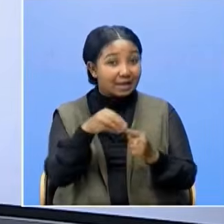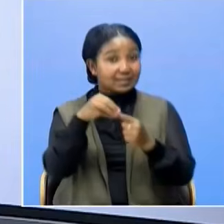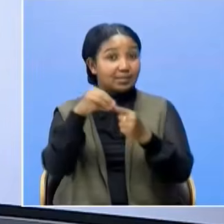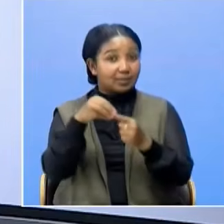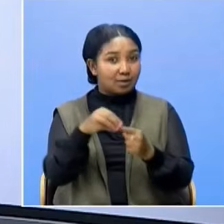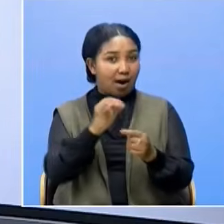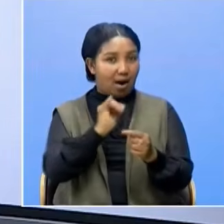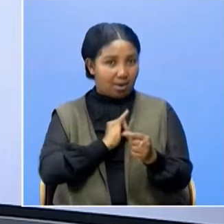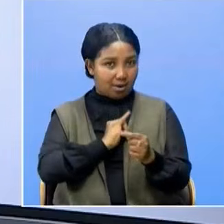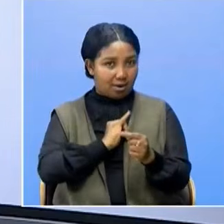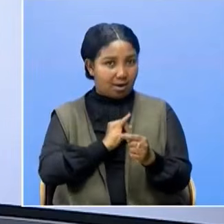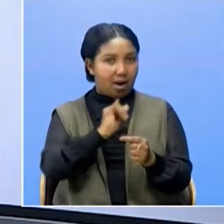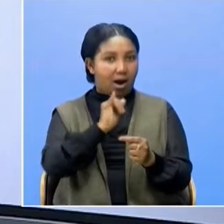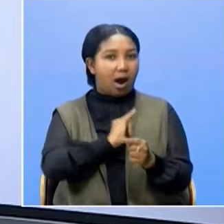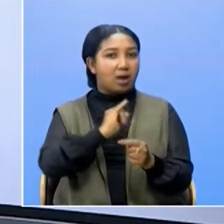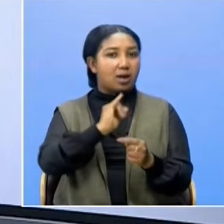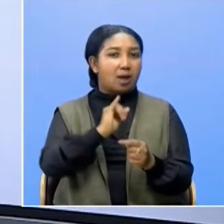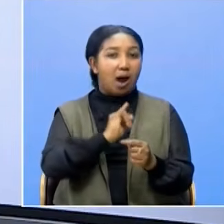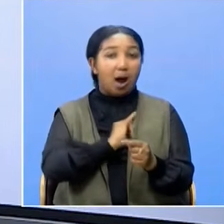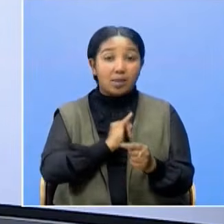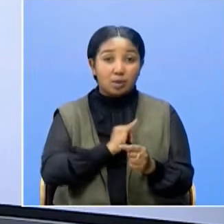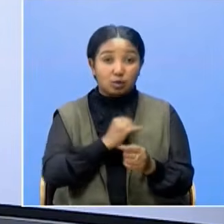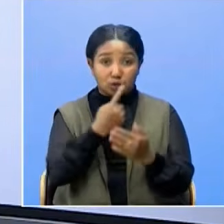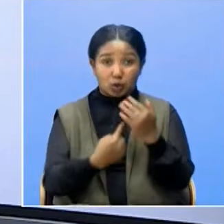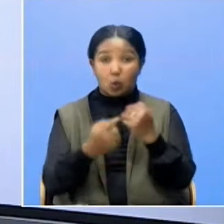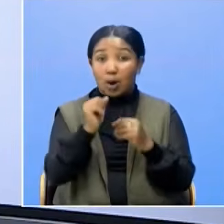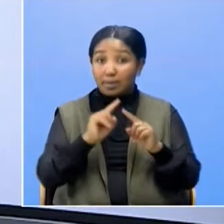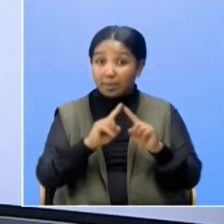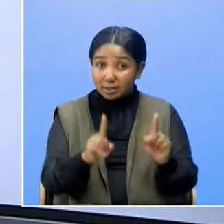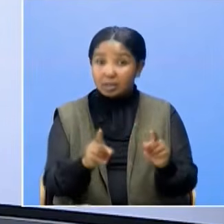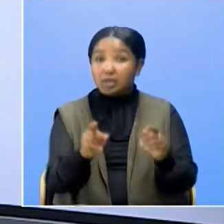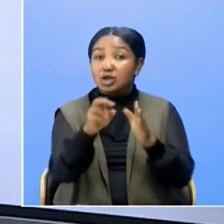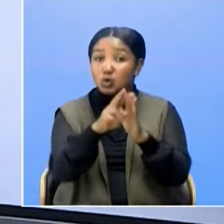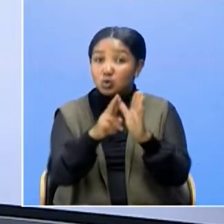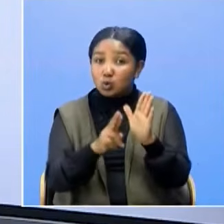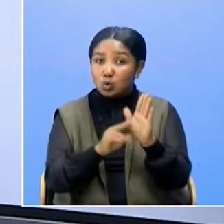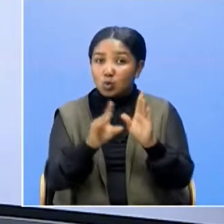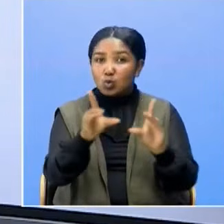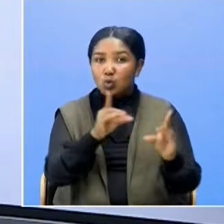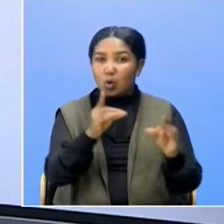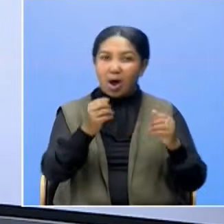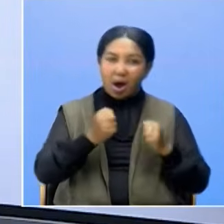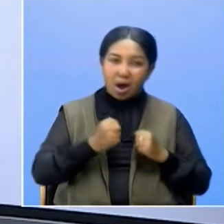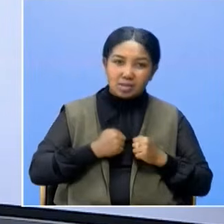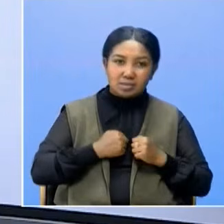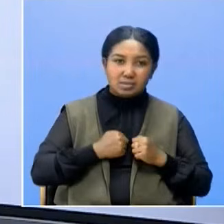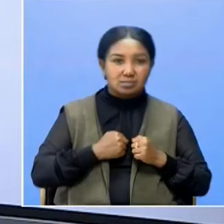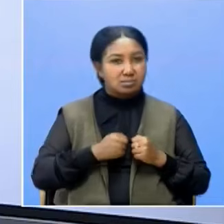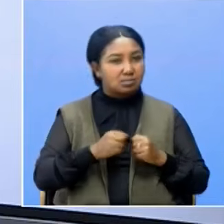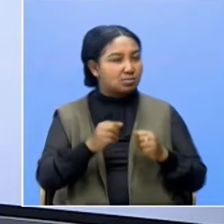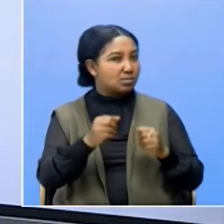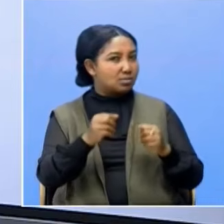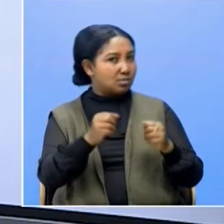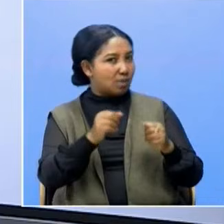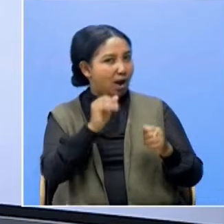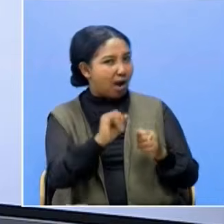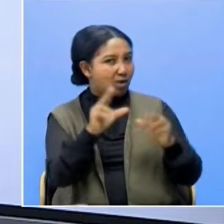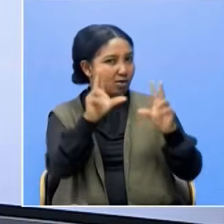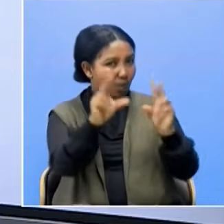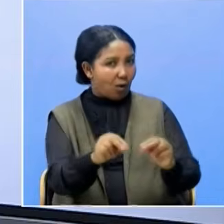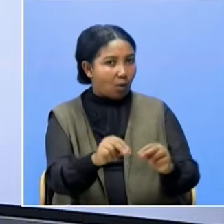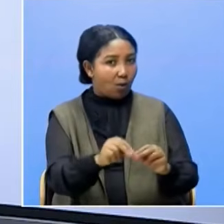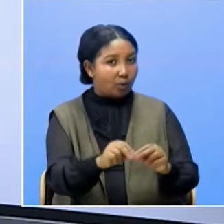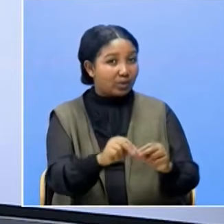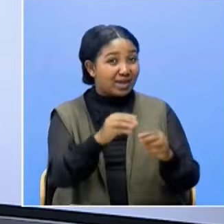I. I know I is also singular, but in a rule, we don't use has with I. Okay? So,